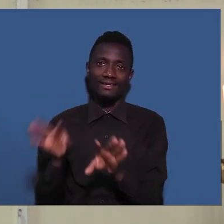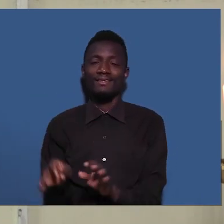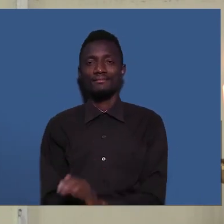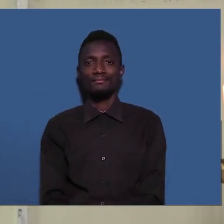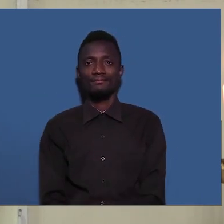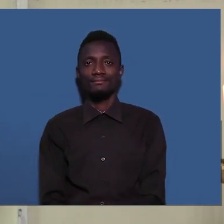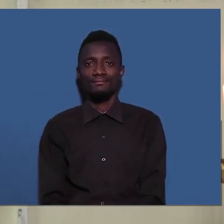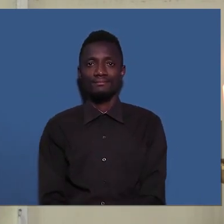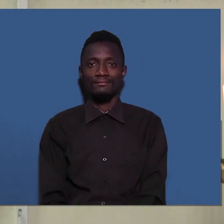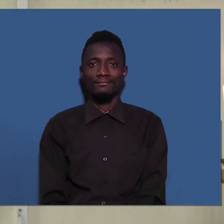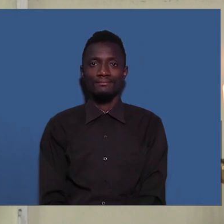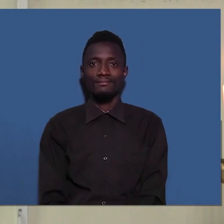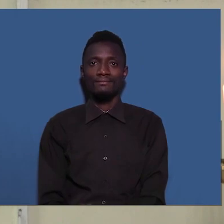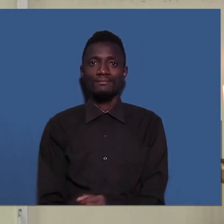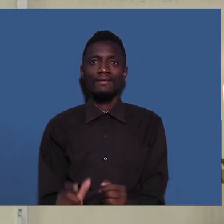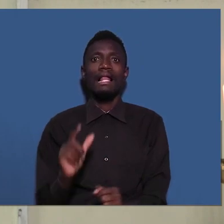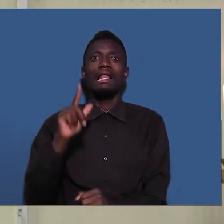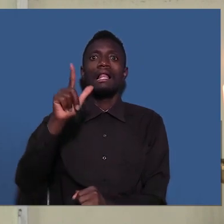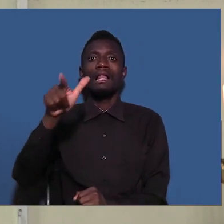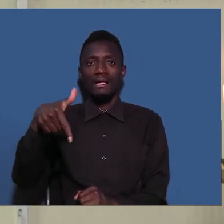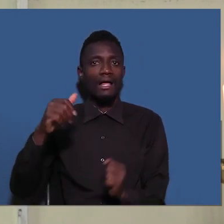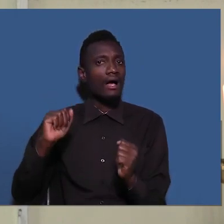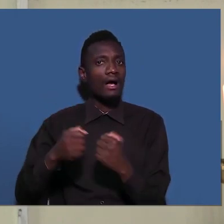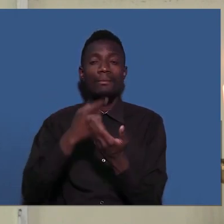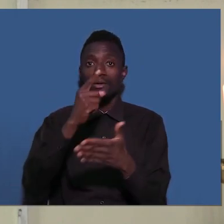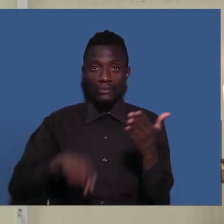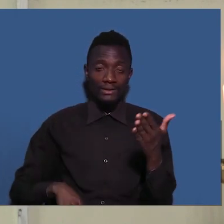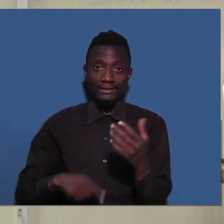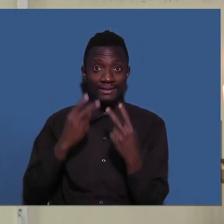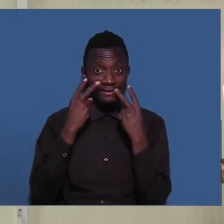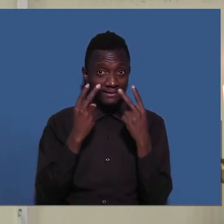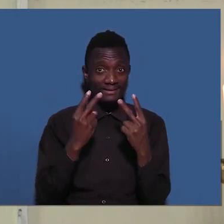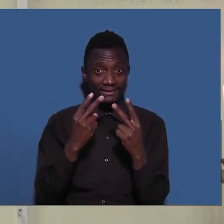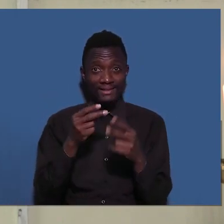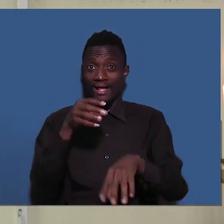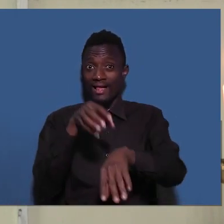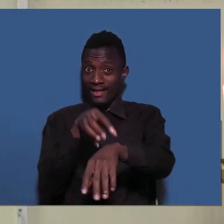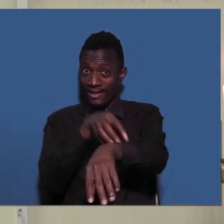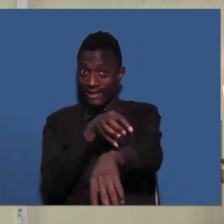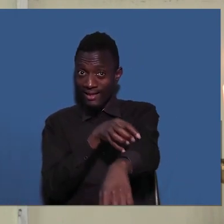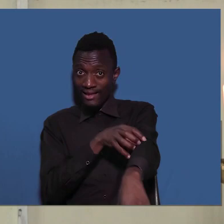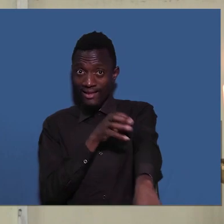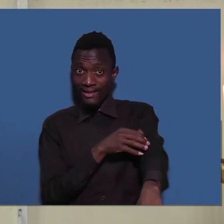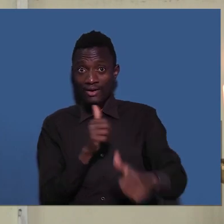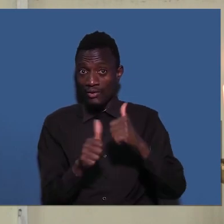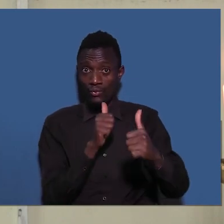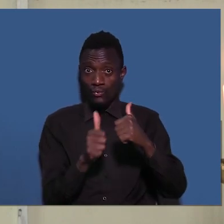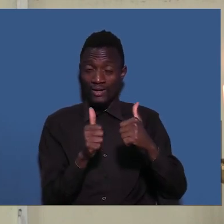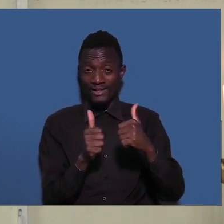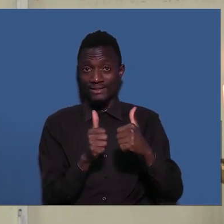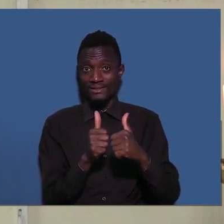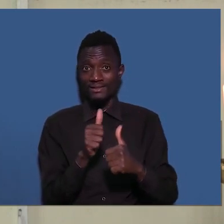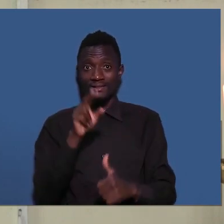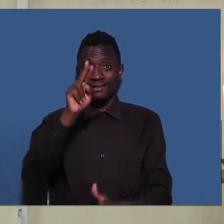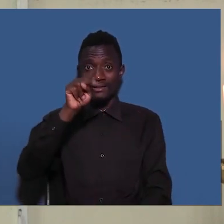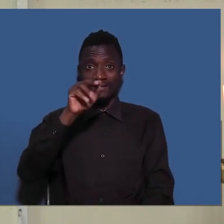And as a result, he inherited the sickness of